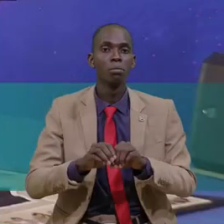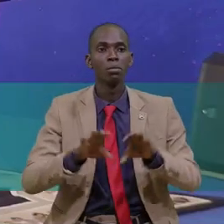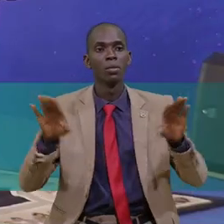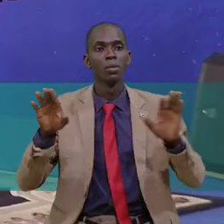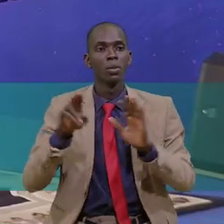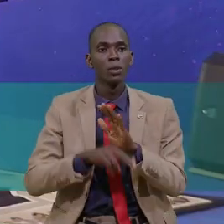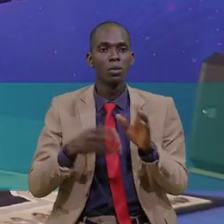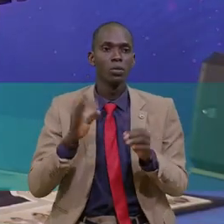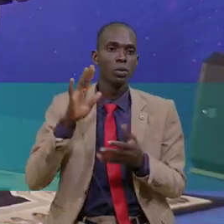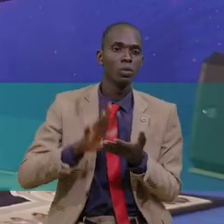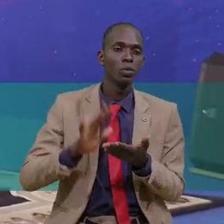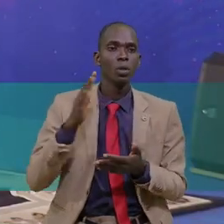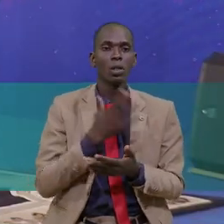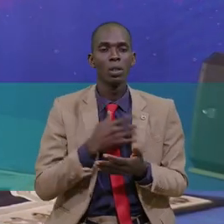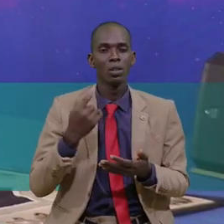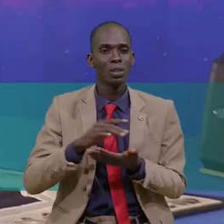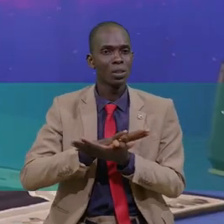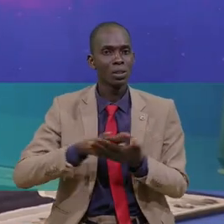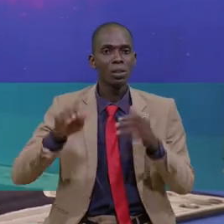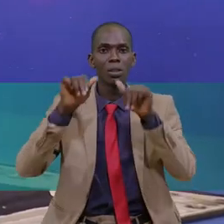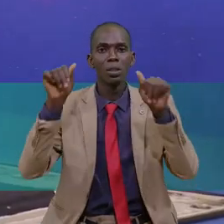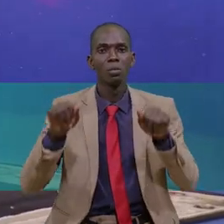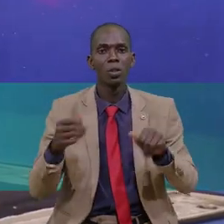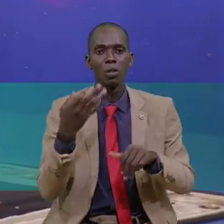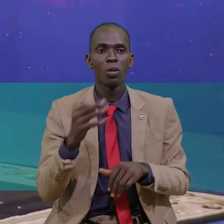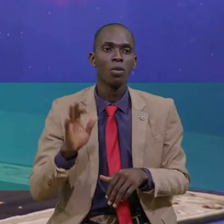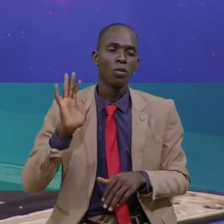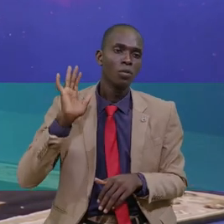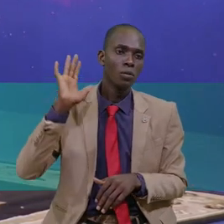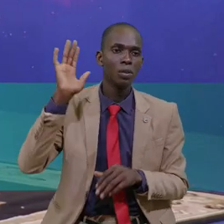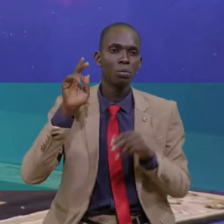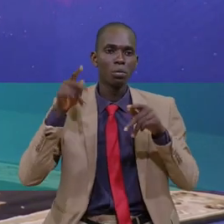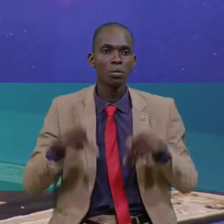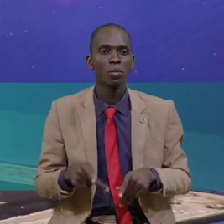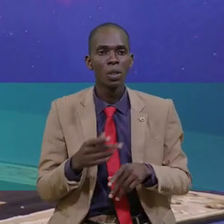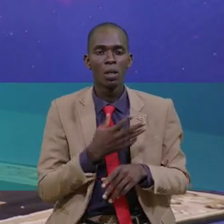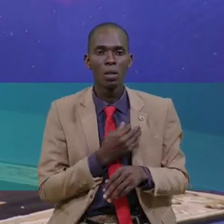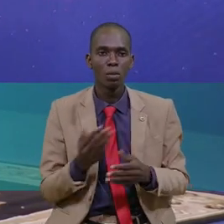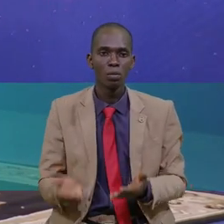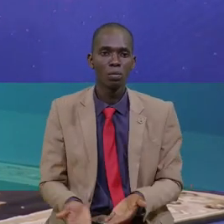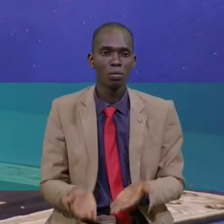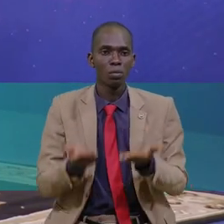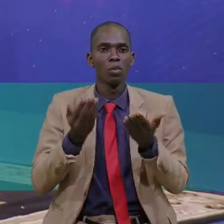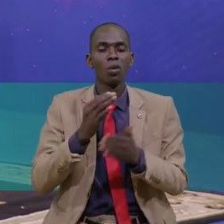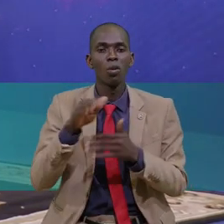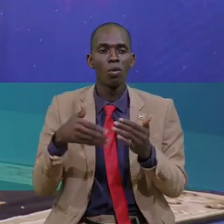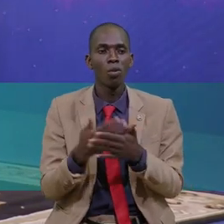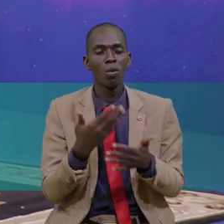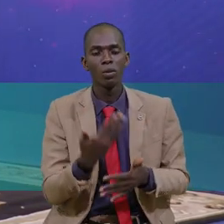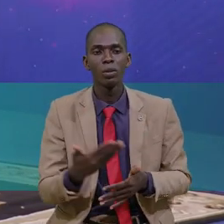express image of his person, upholding all things by